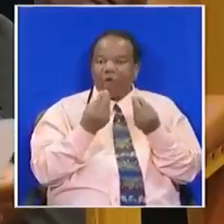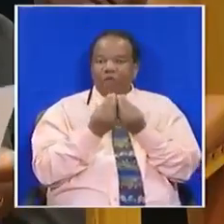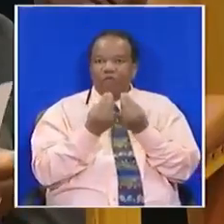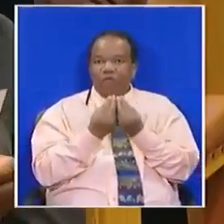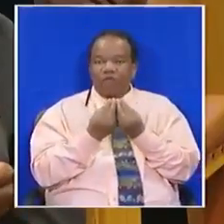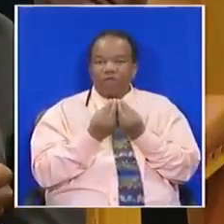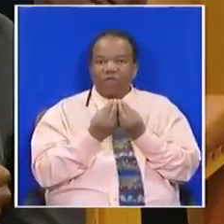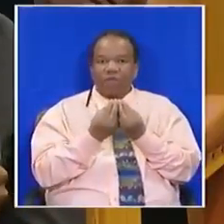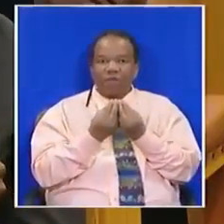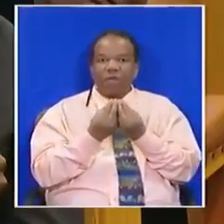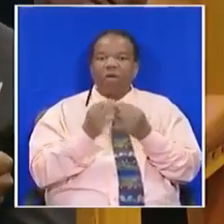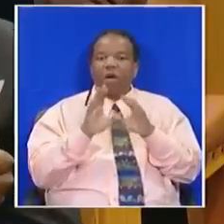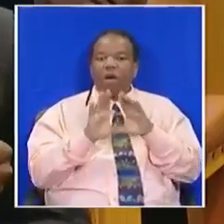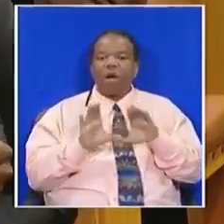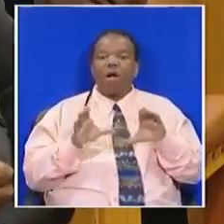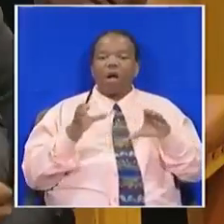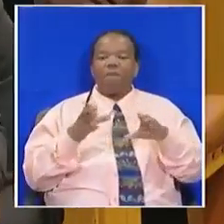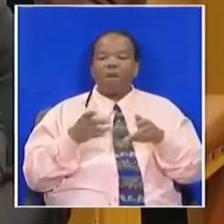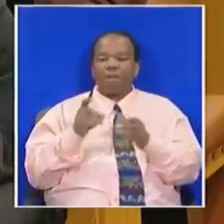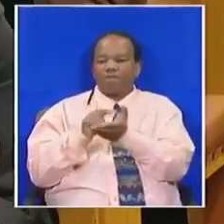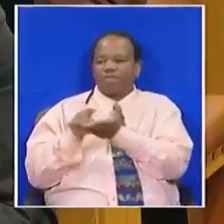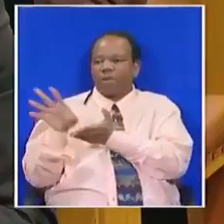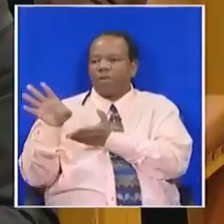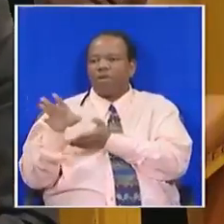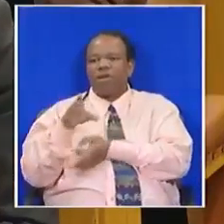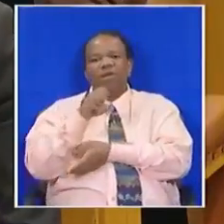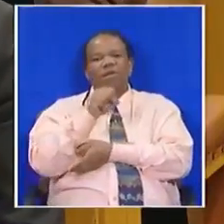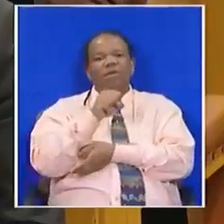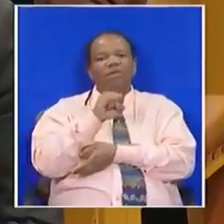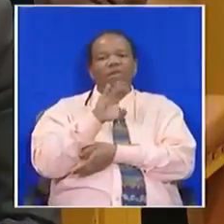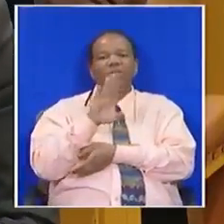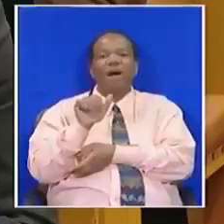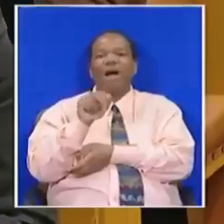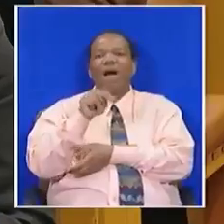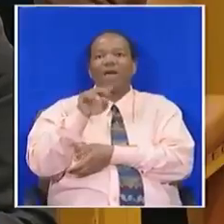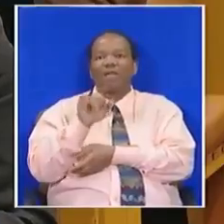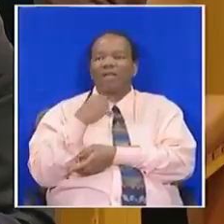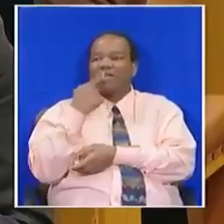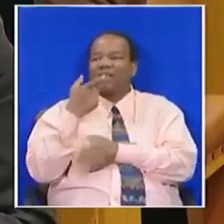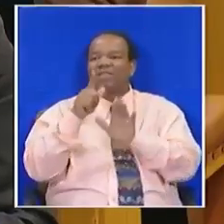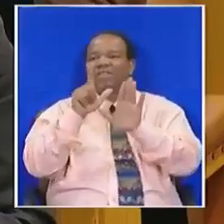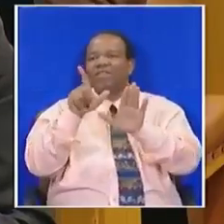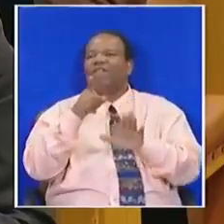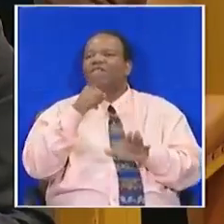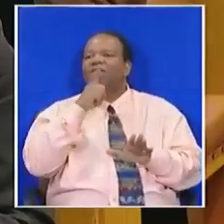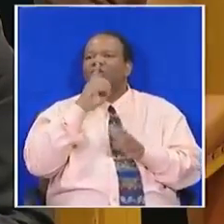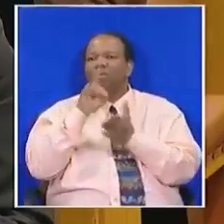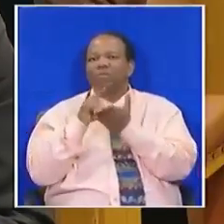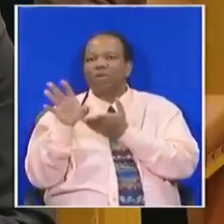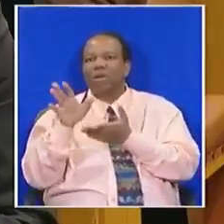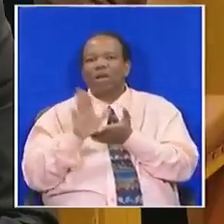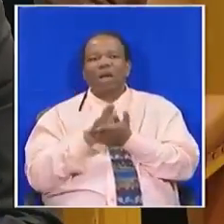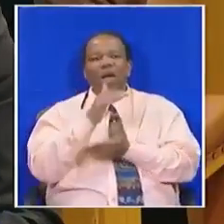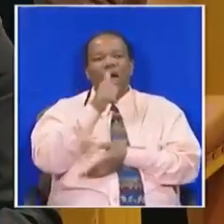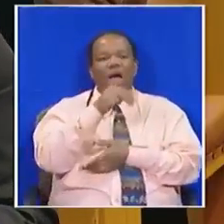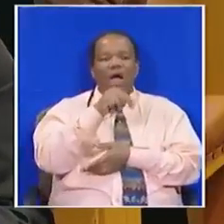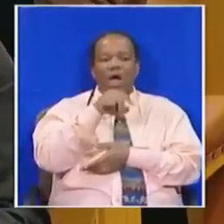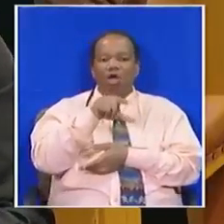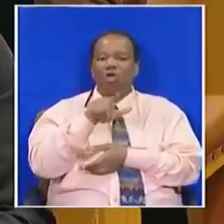are in fact retrenching people. Sibanye has already said they are going to lose 7,000 jobs. Anglo Gold have already said they'll cut up